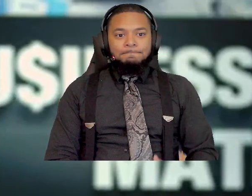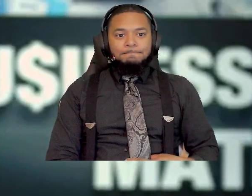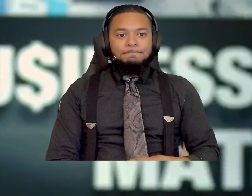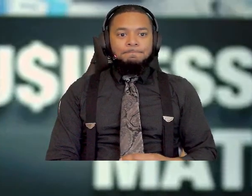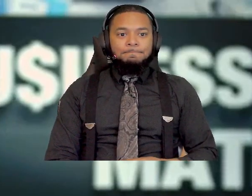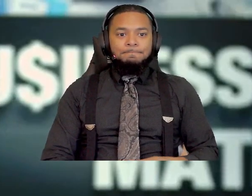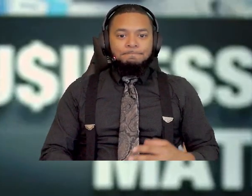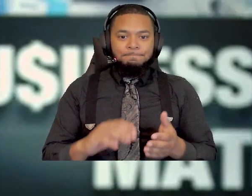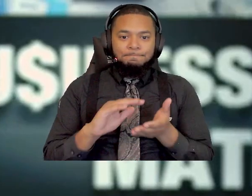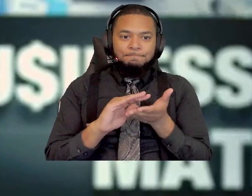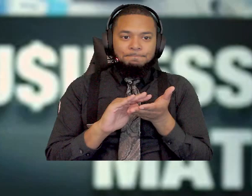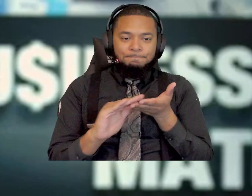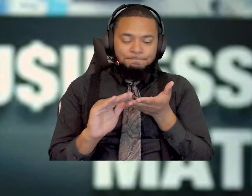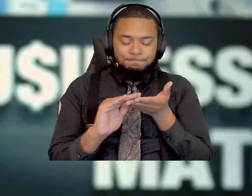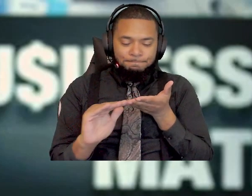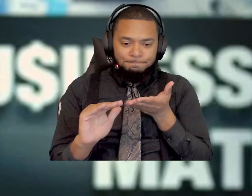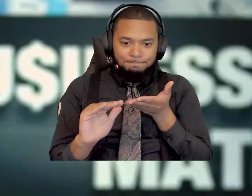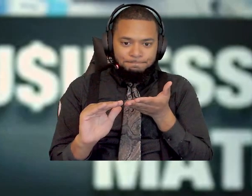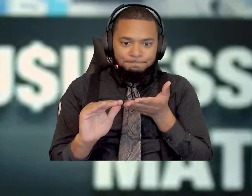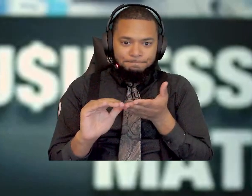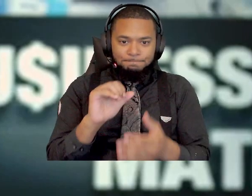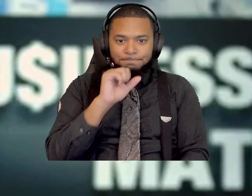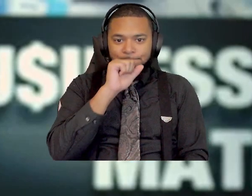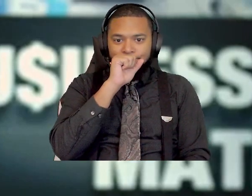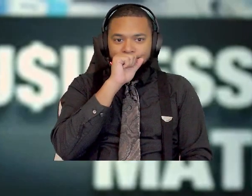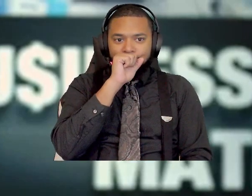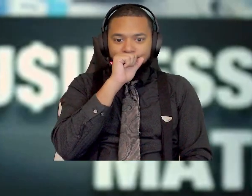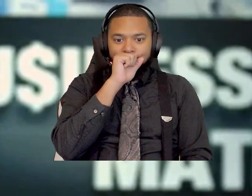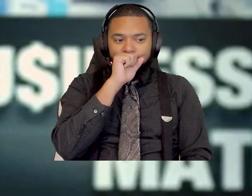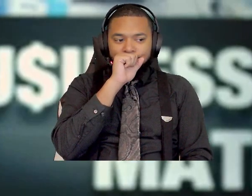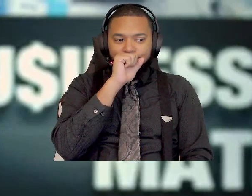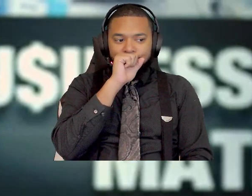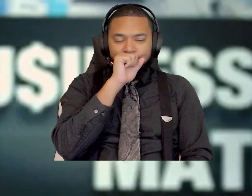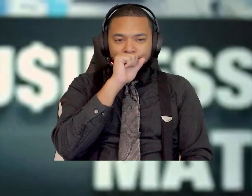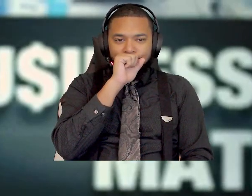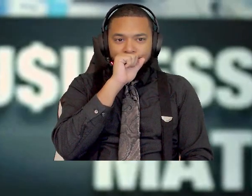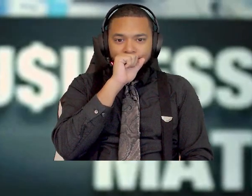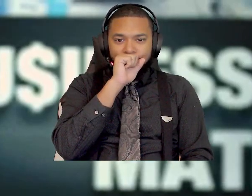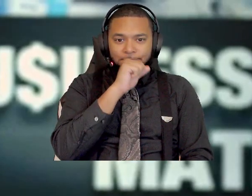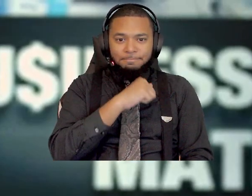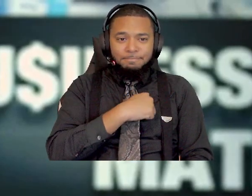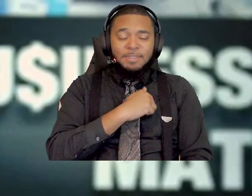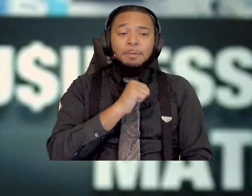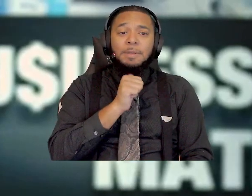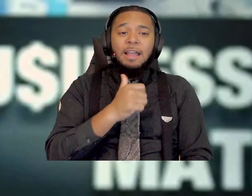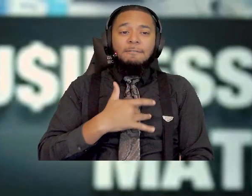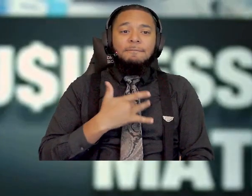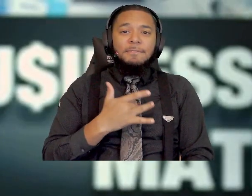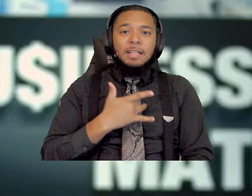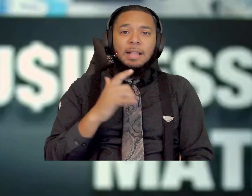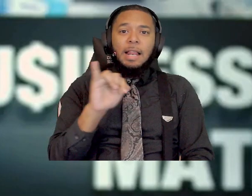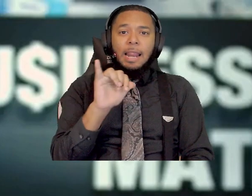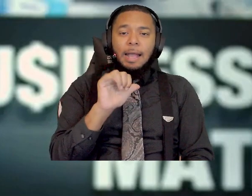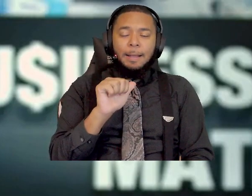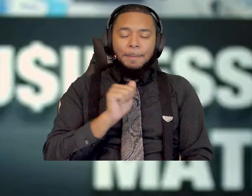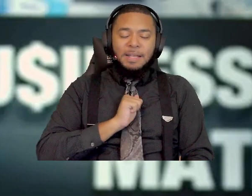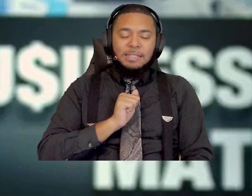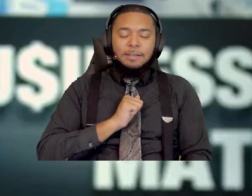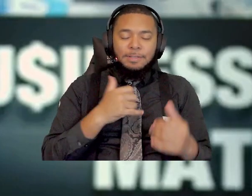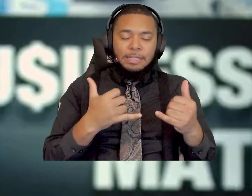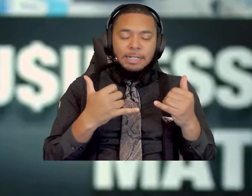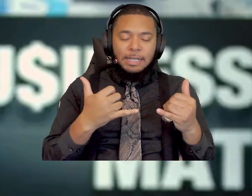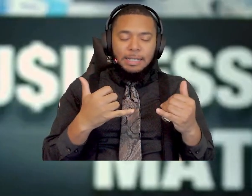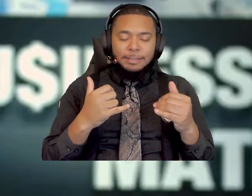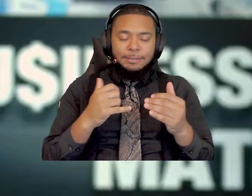excuse me I'm just not not feeling myself today students